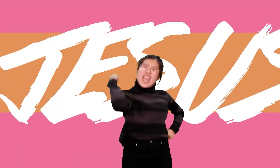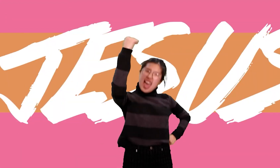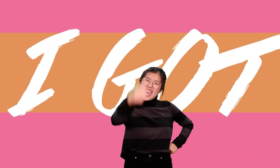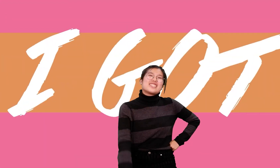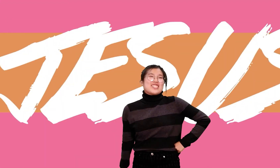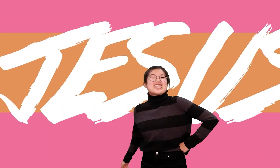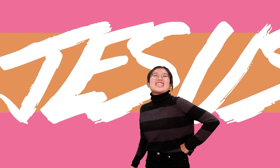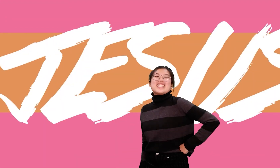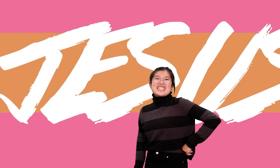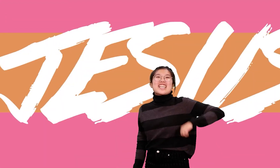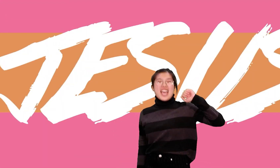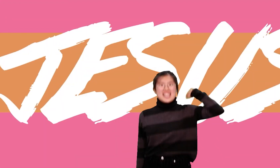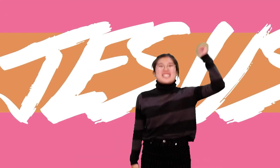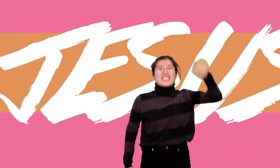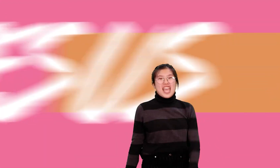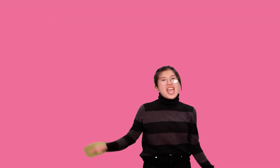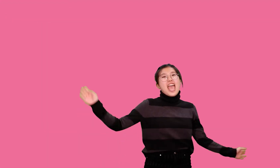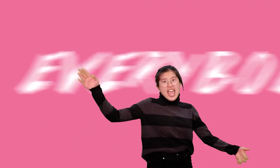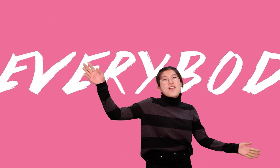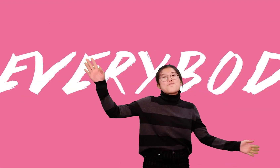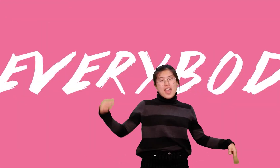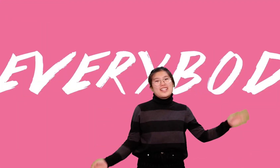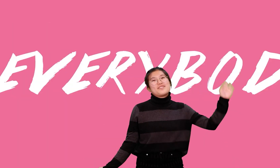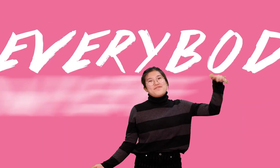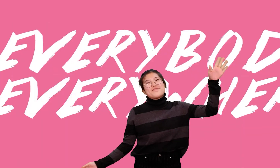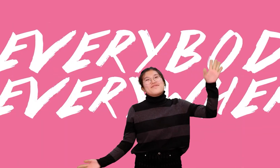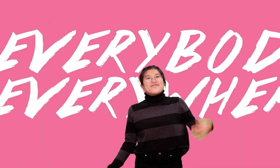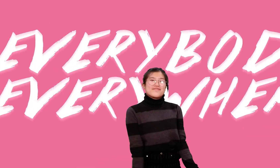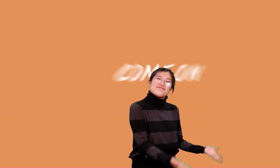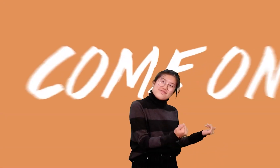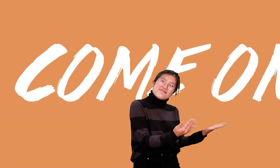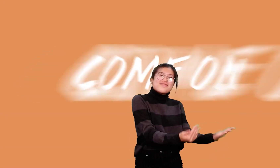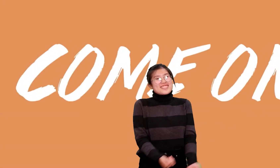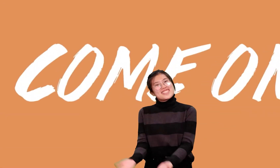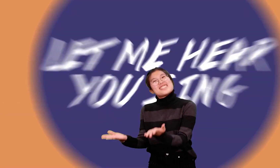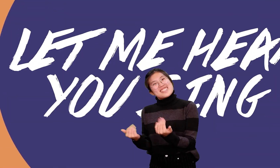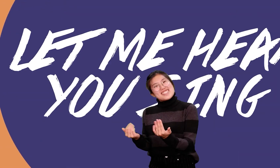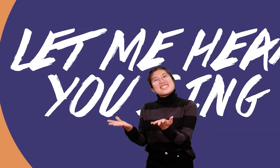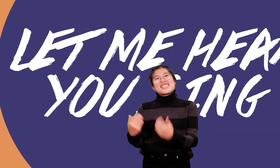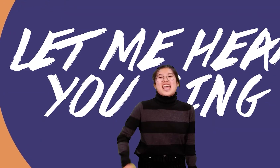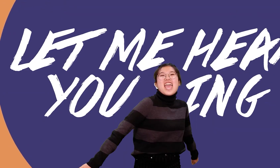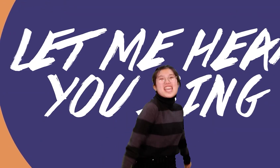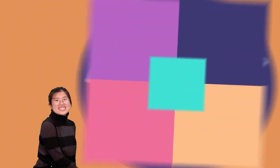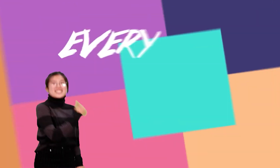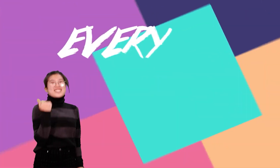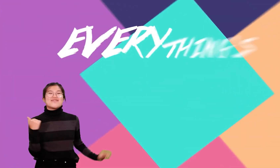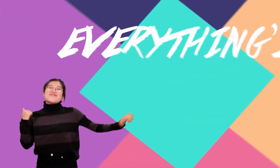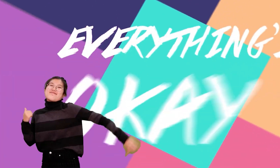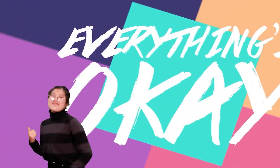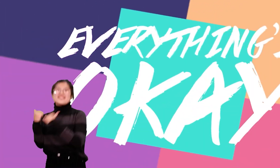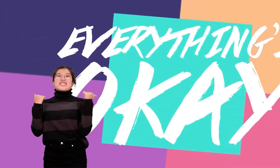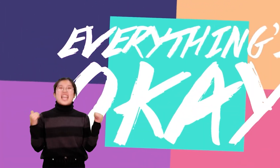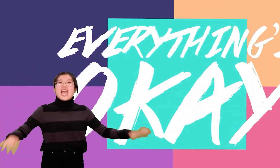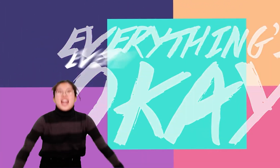Jesus, I got Jesus. Everybody, everywhere, come on, come on, let me hear you sing.